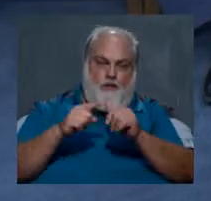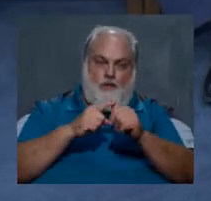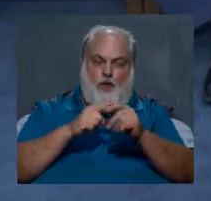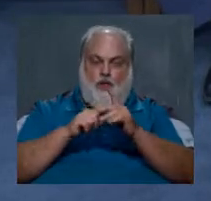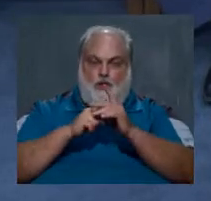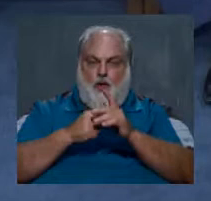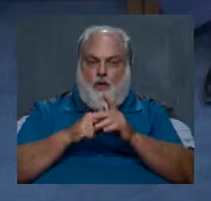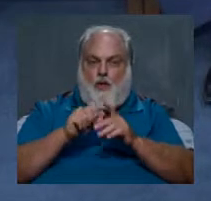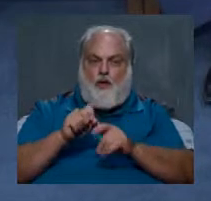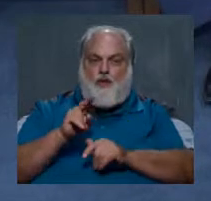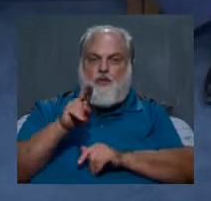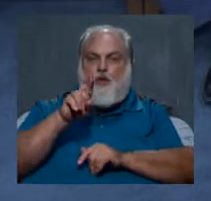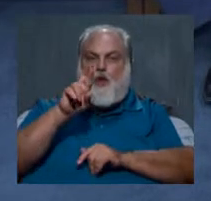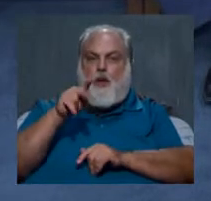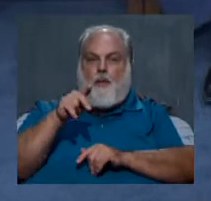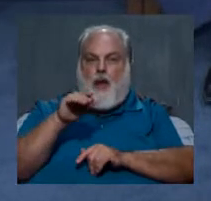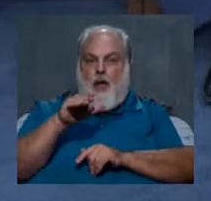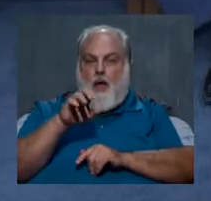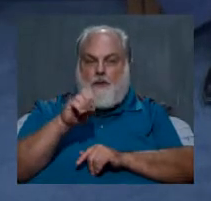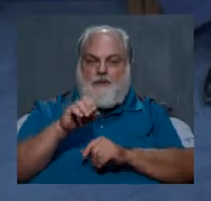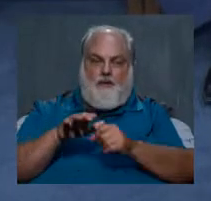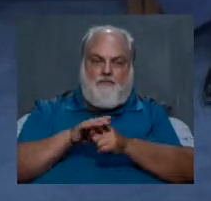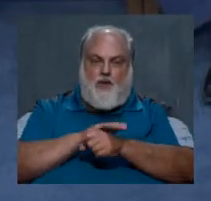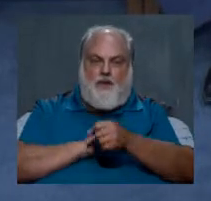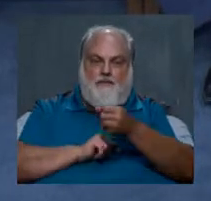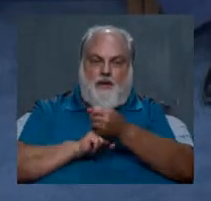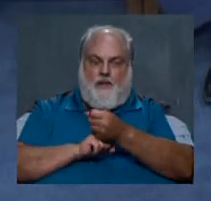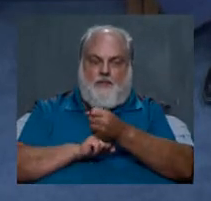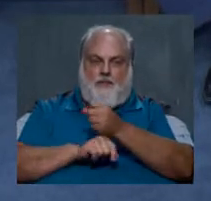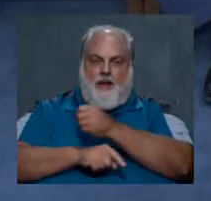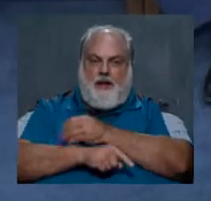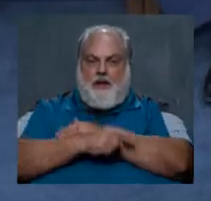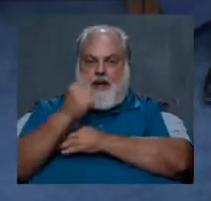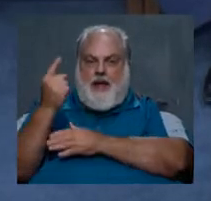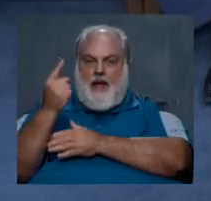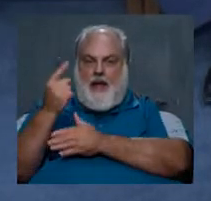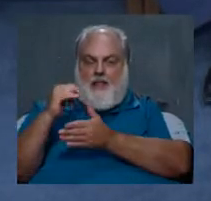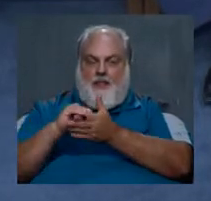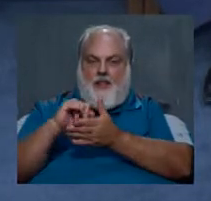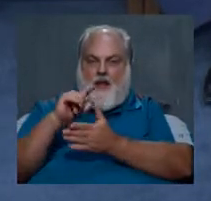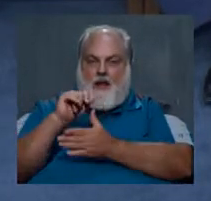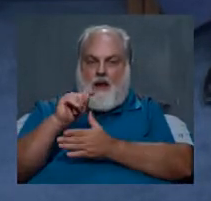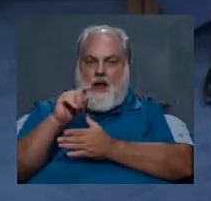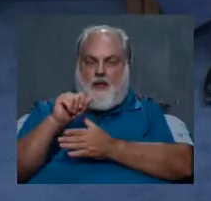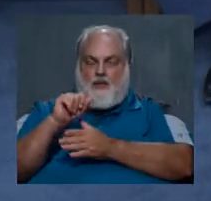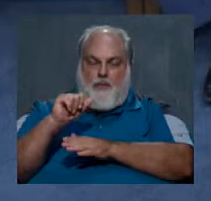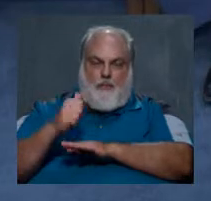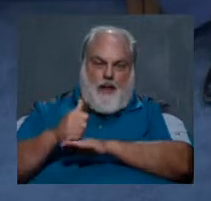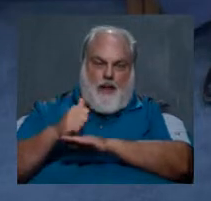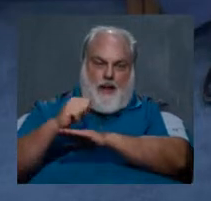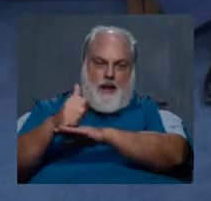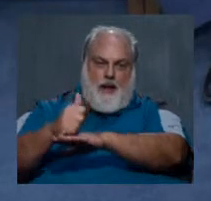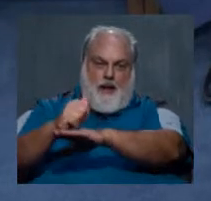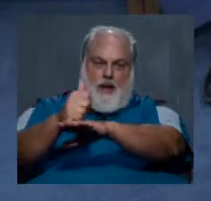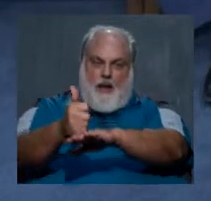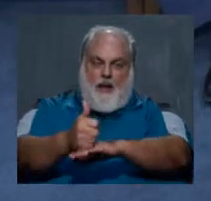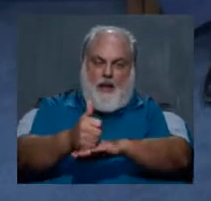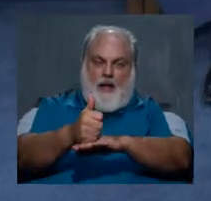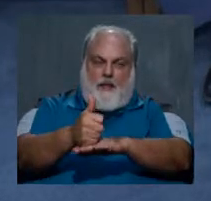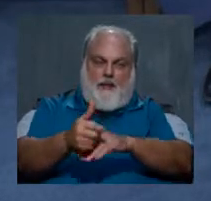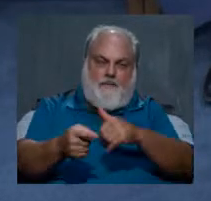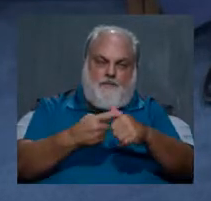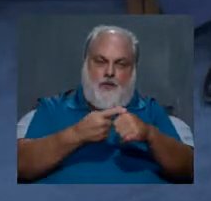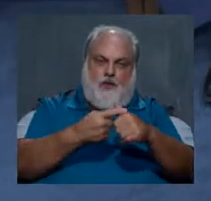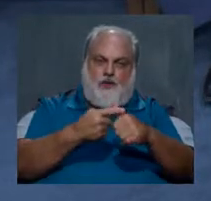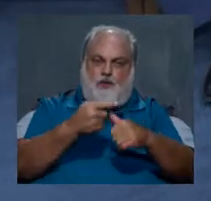surplus because they're funded completely from the day that the lots are platted. And so they typically build up a surplus during the first